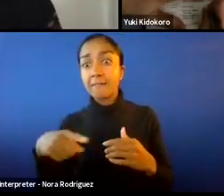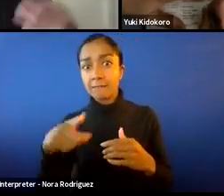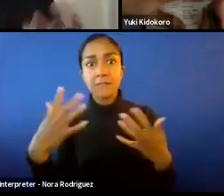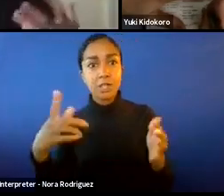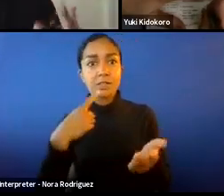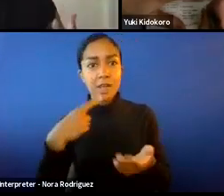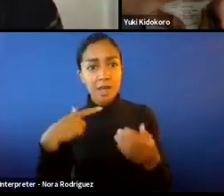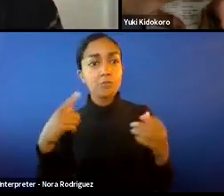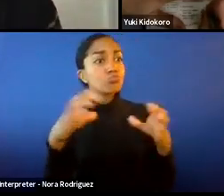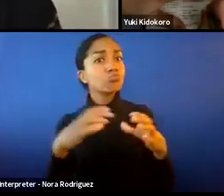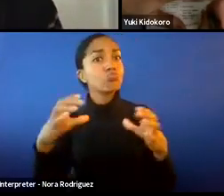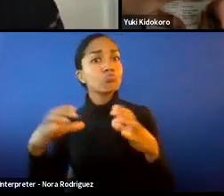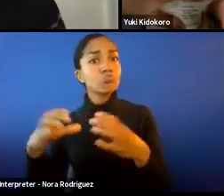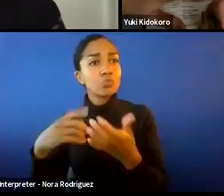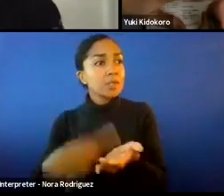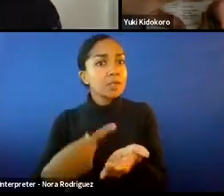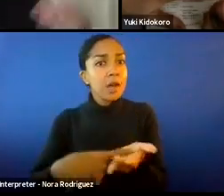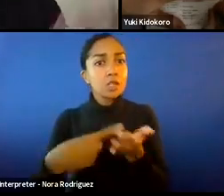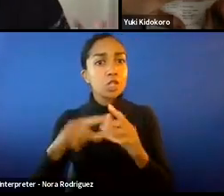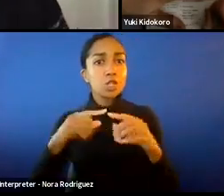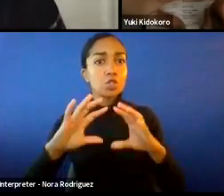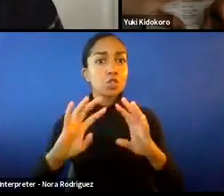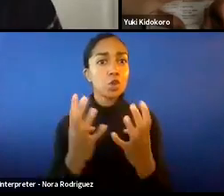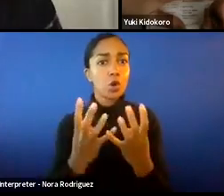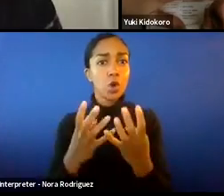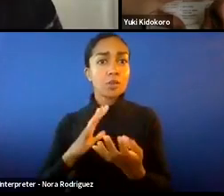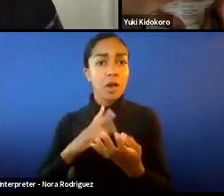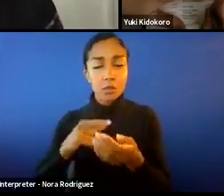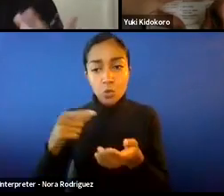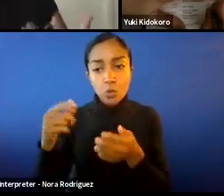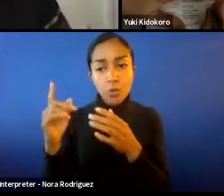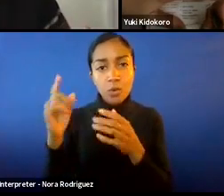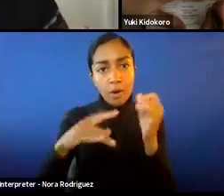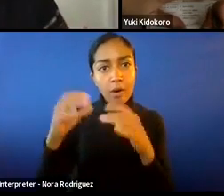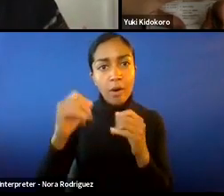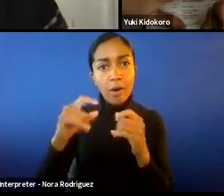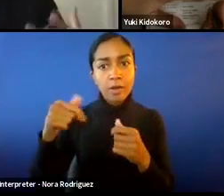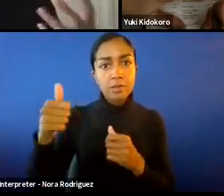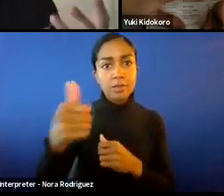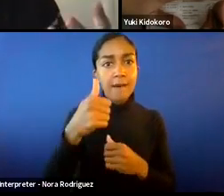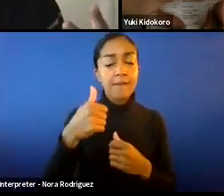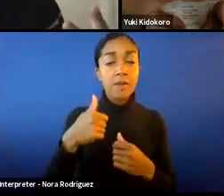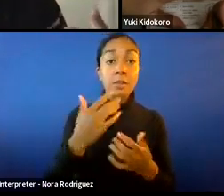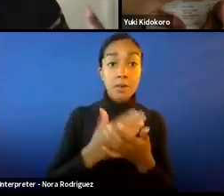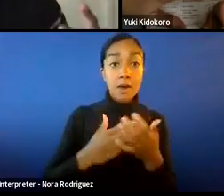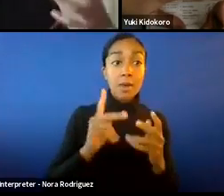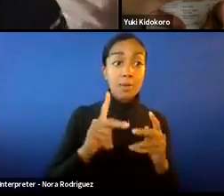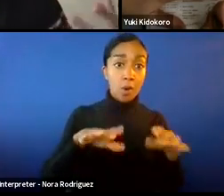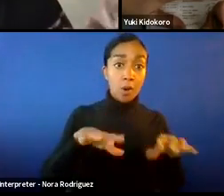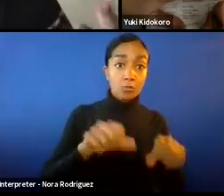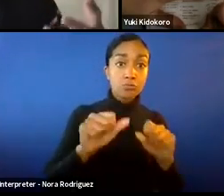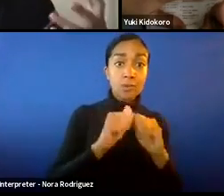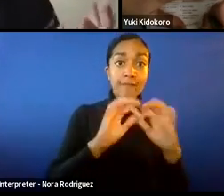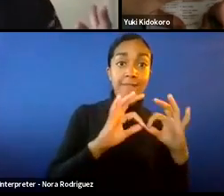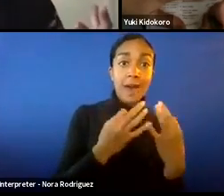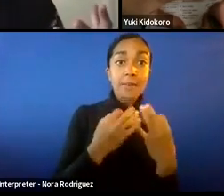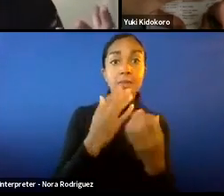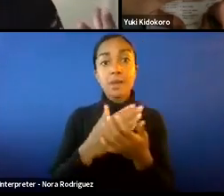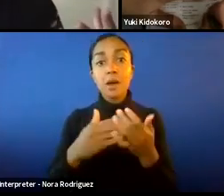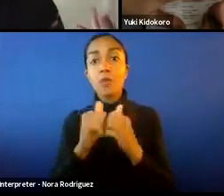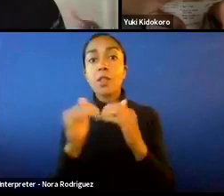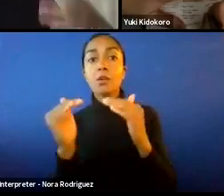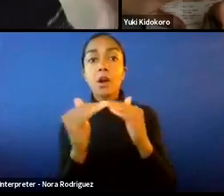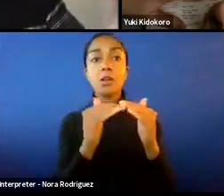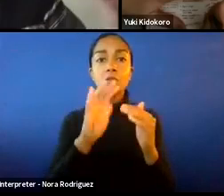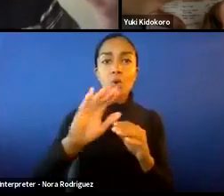deepen your collective thinking together. Some folks are doing this with their families, some folks are doing it with colleagues, with their formations or